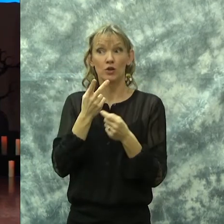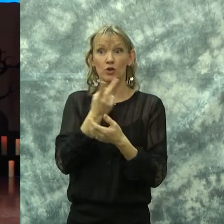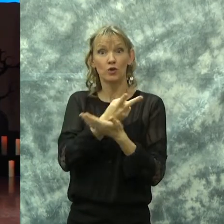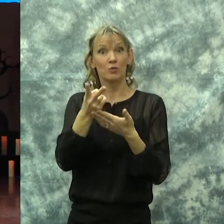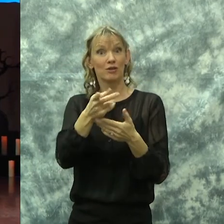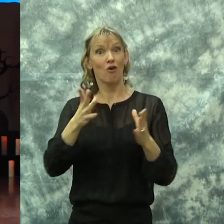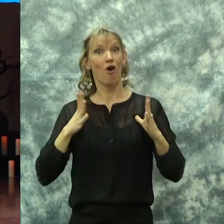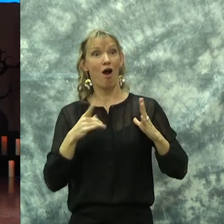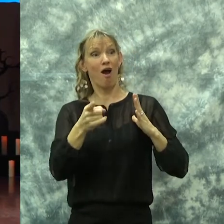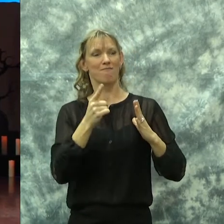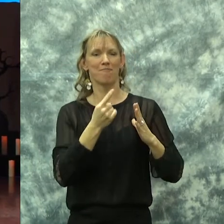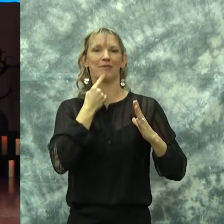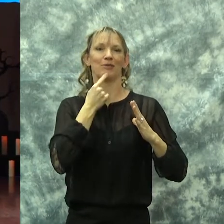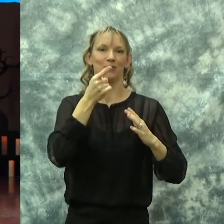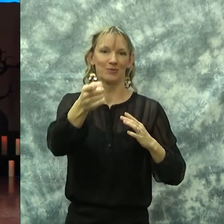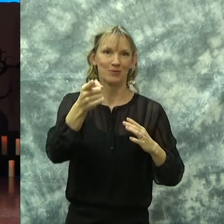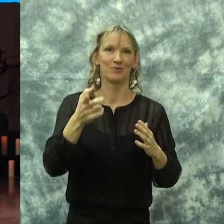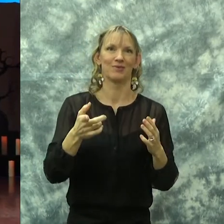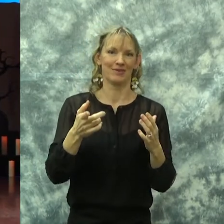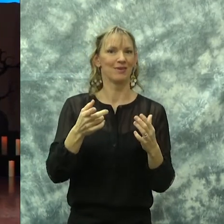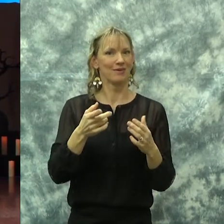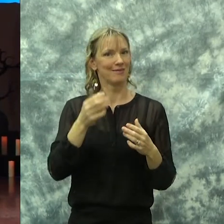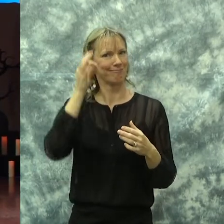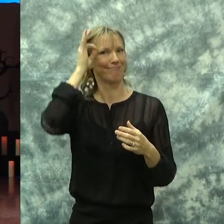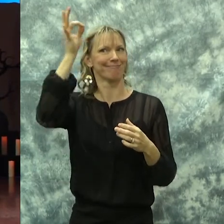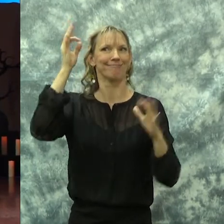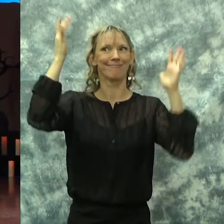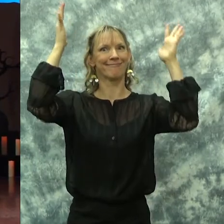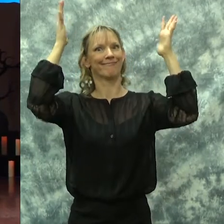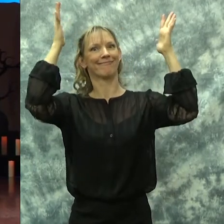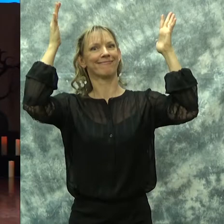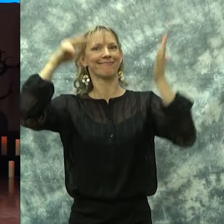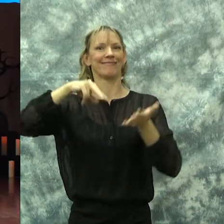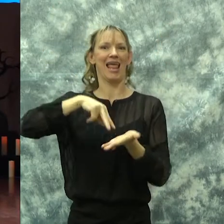weeks off, you're back on. You got almost a standing O for the announcements, Barry.